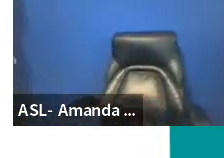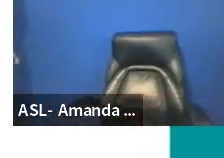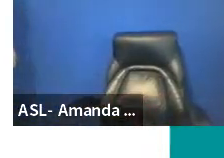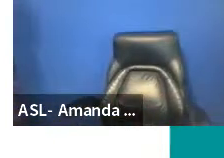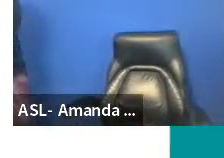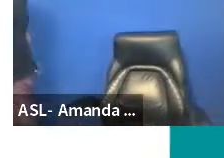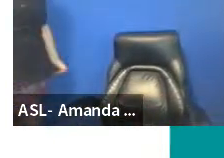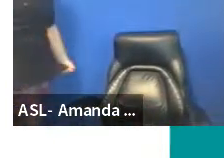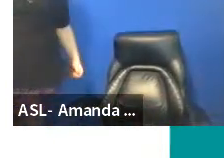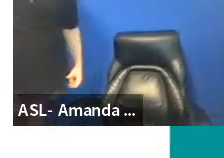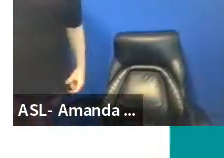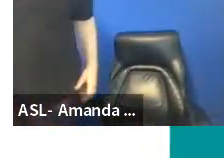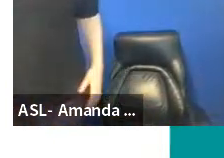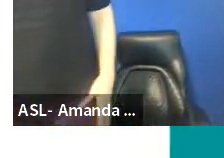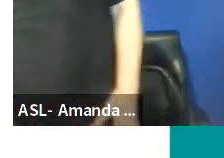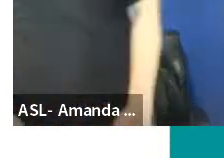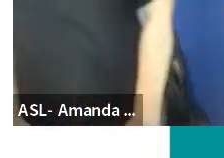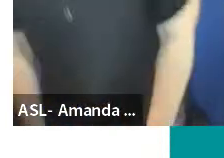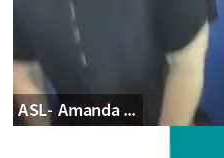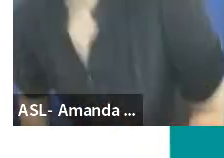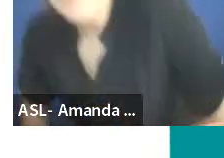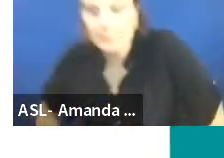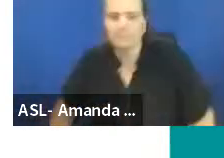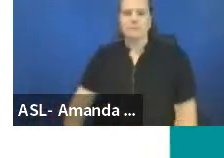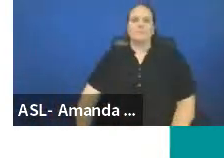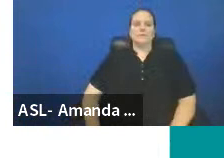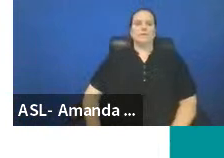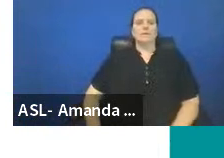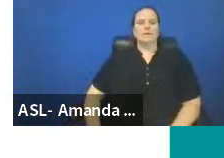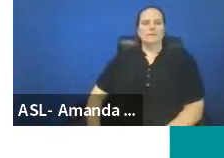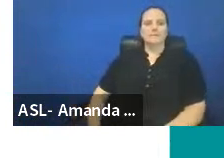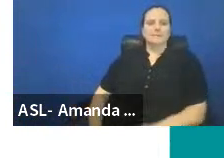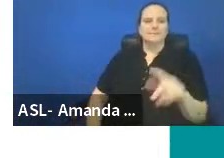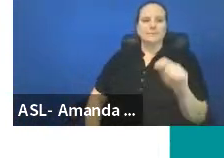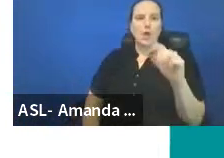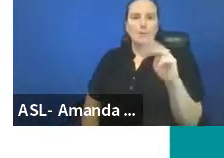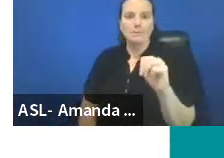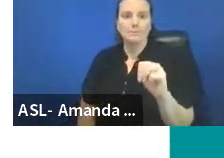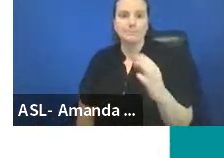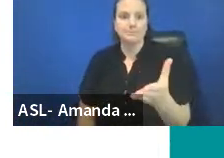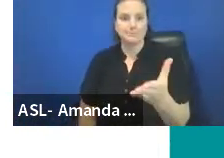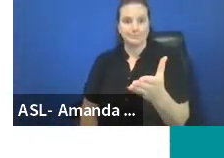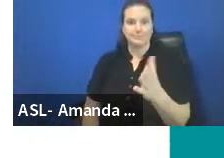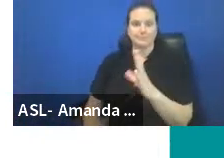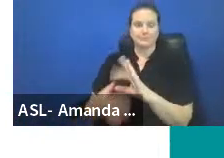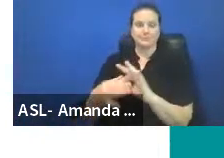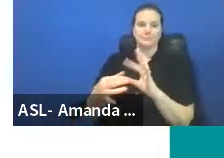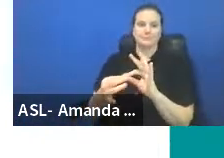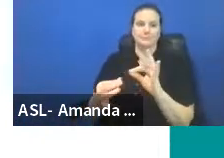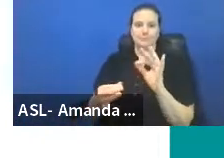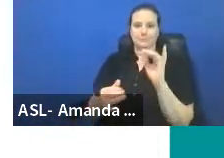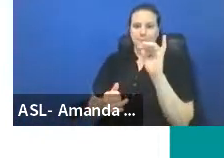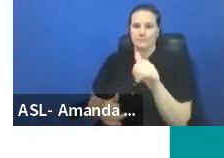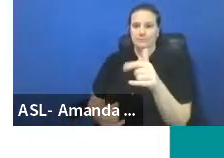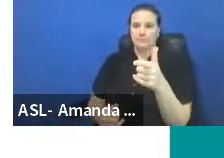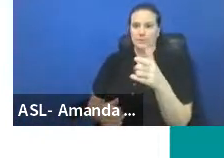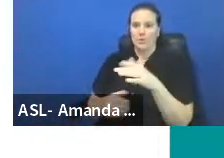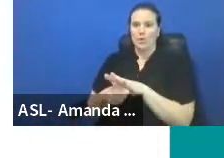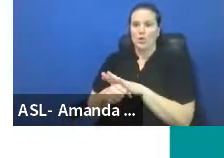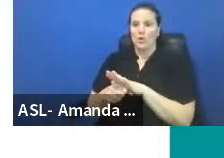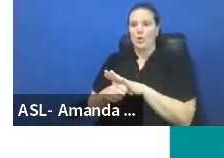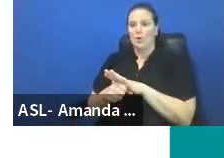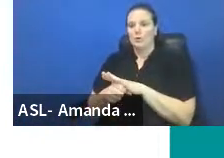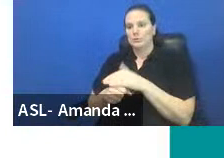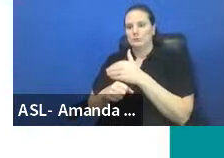So Tom? Yeah, thanks. Just as a quick aside to Jana, I do want to tell you that the local neighborhoods